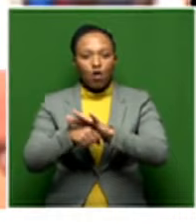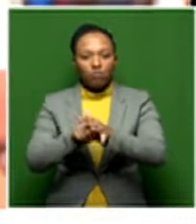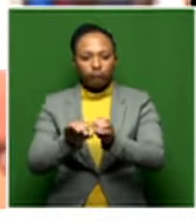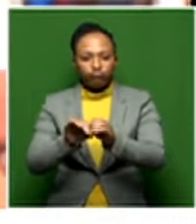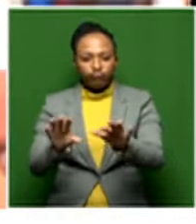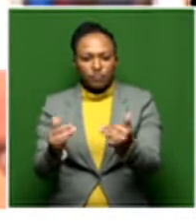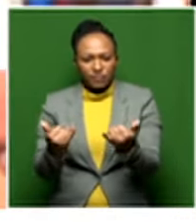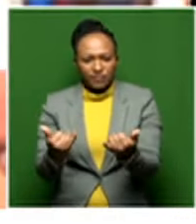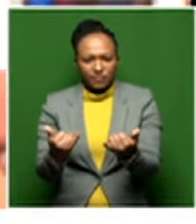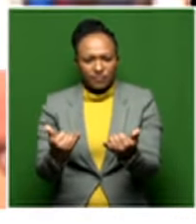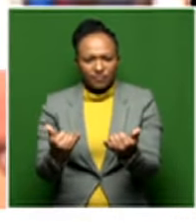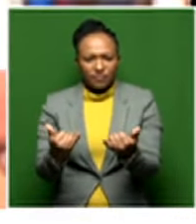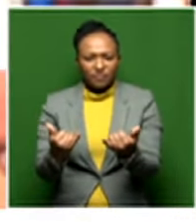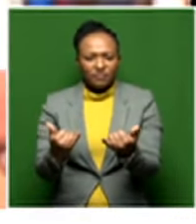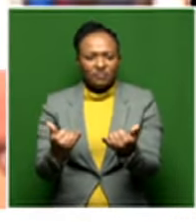to be